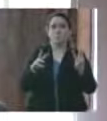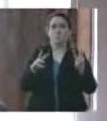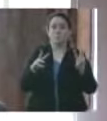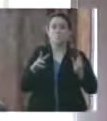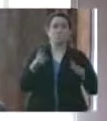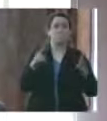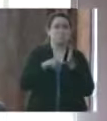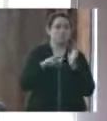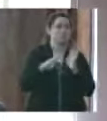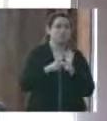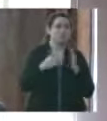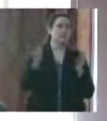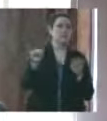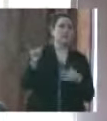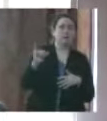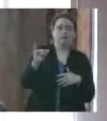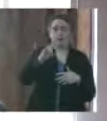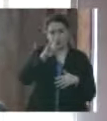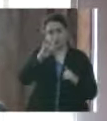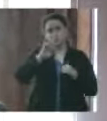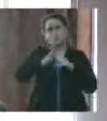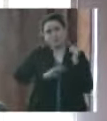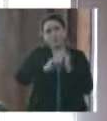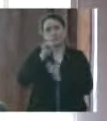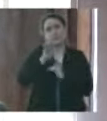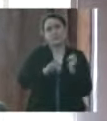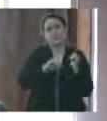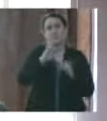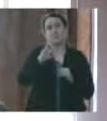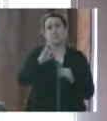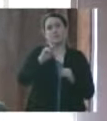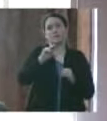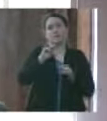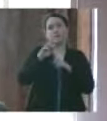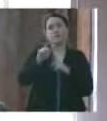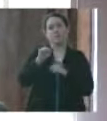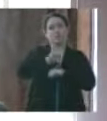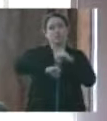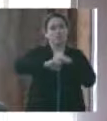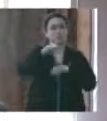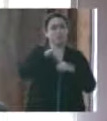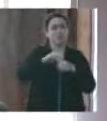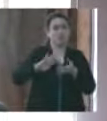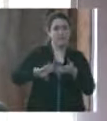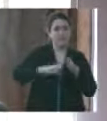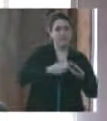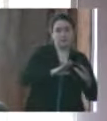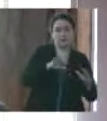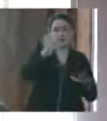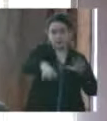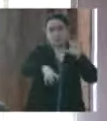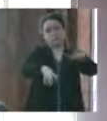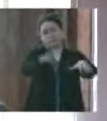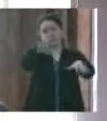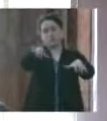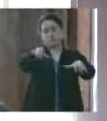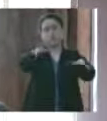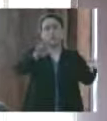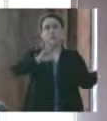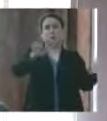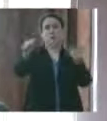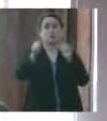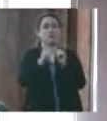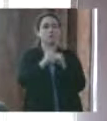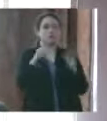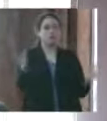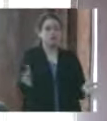mean building the infrastructure of the city versus developing creativity and lifestyle and education, which is the software. In the